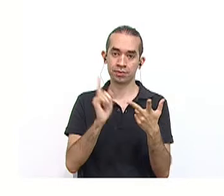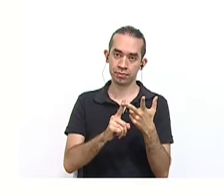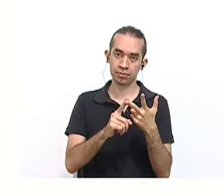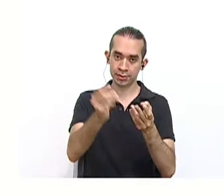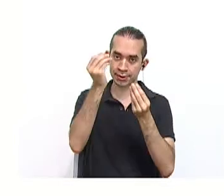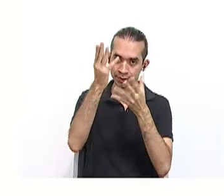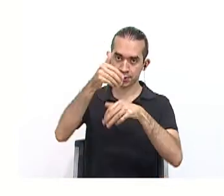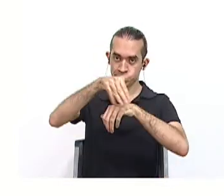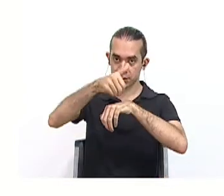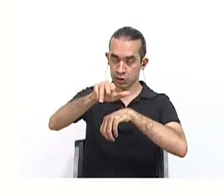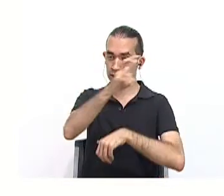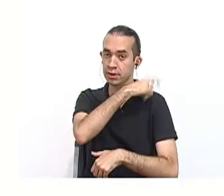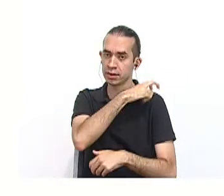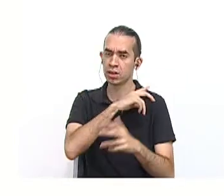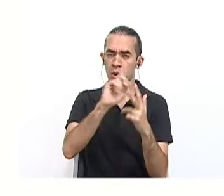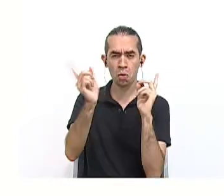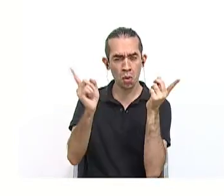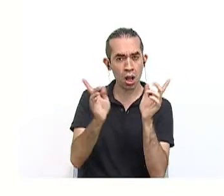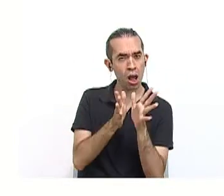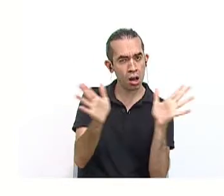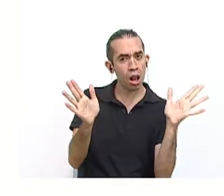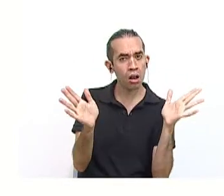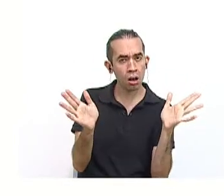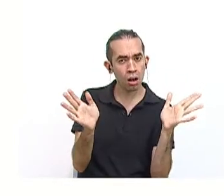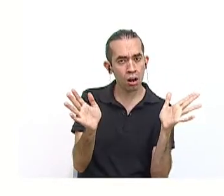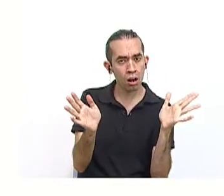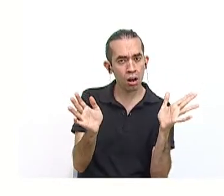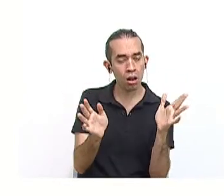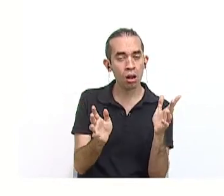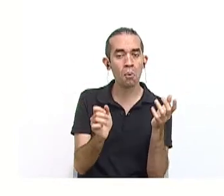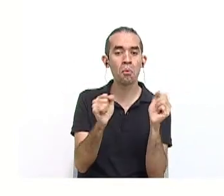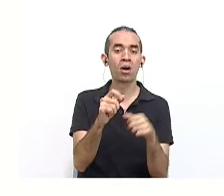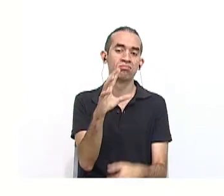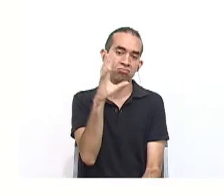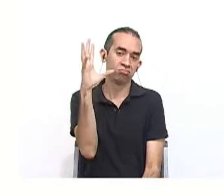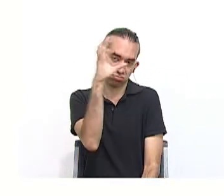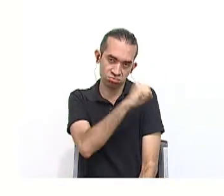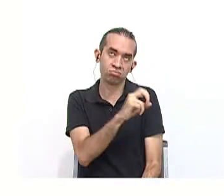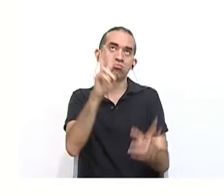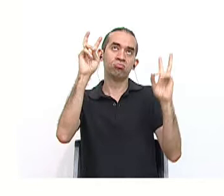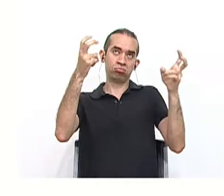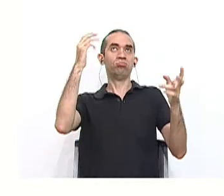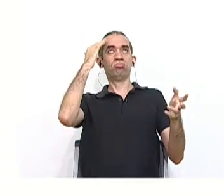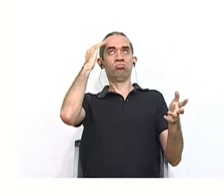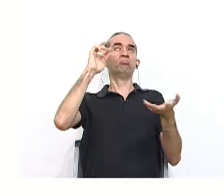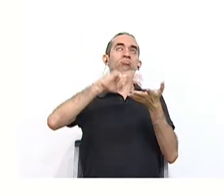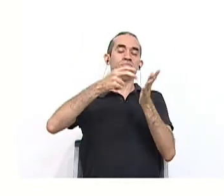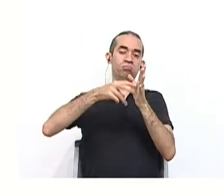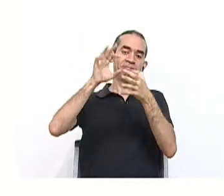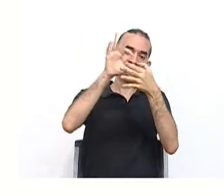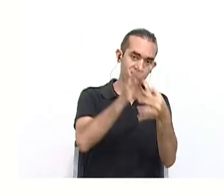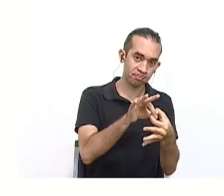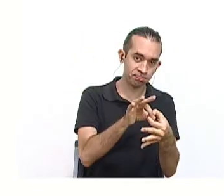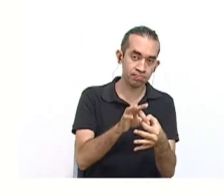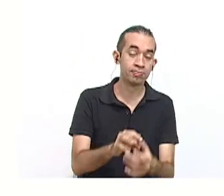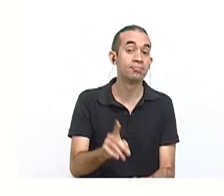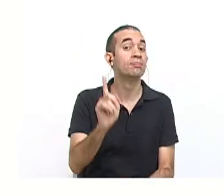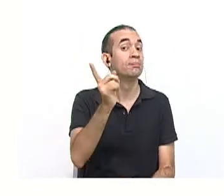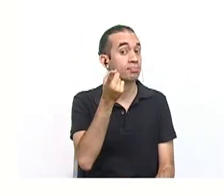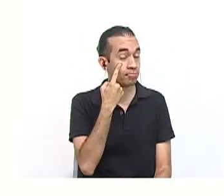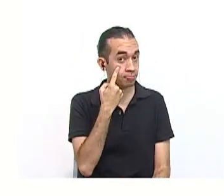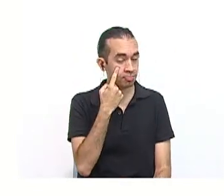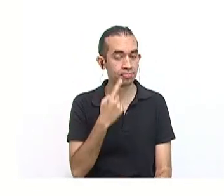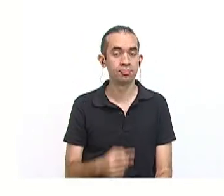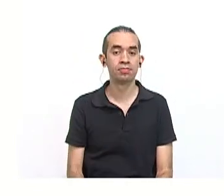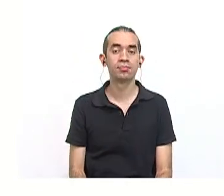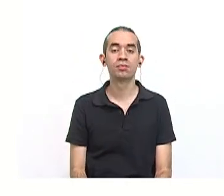information to recruiters. Now this you can actually kind of guess from the topic and everything. Since we're going to guess